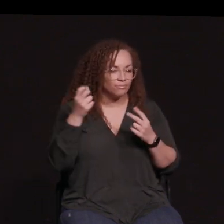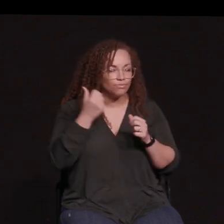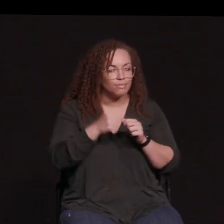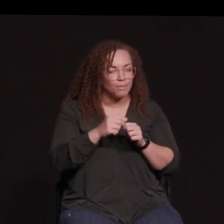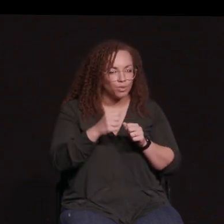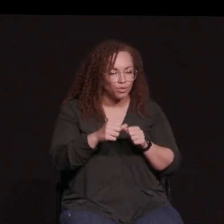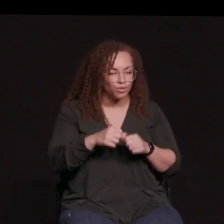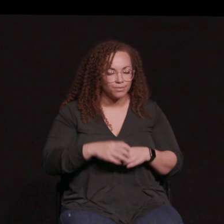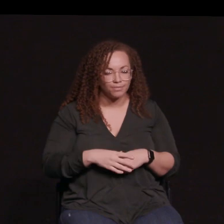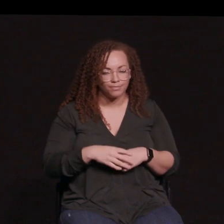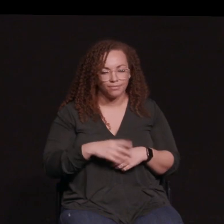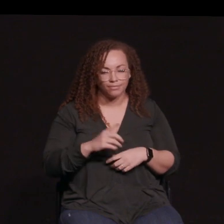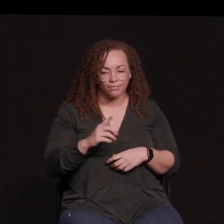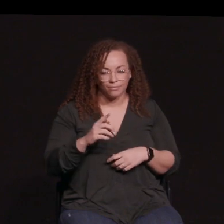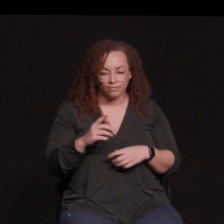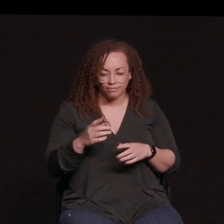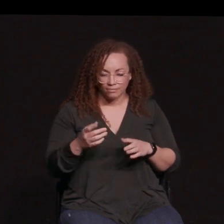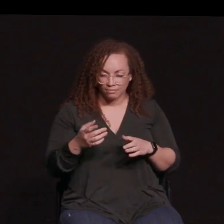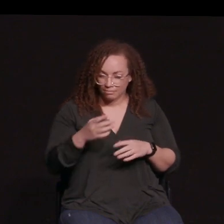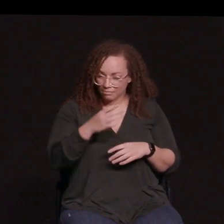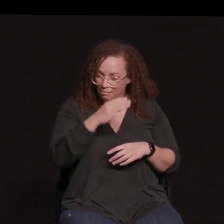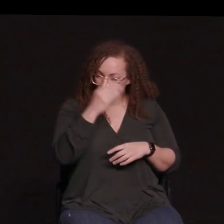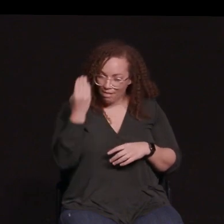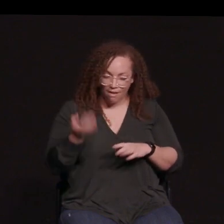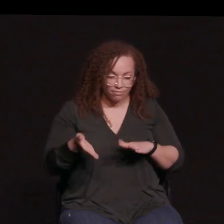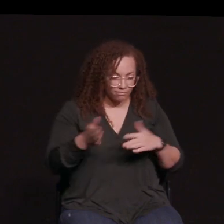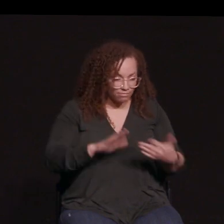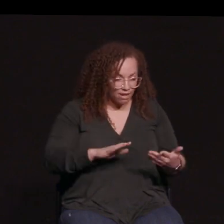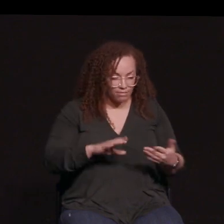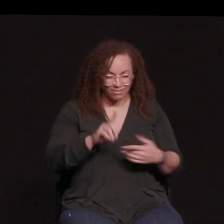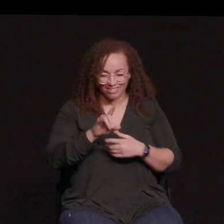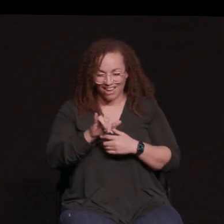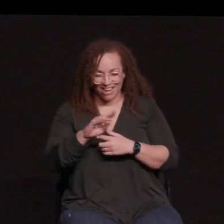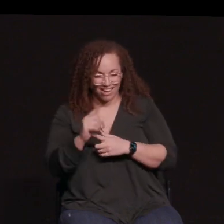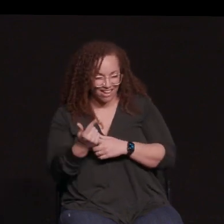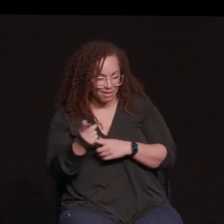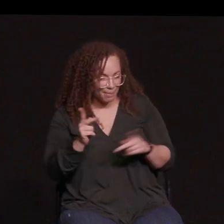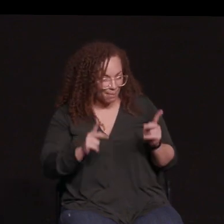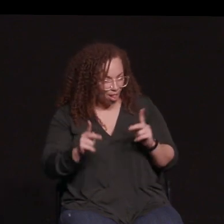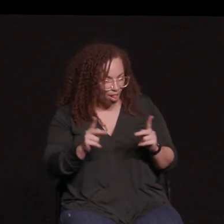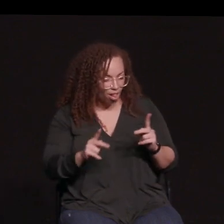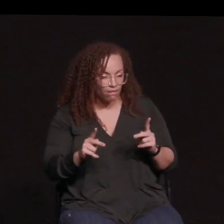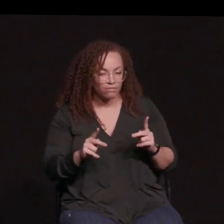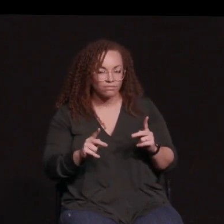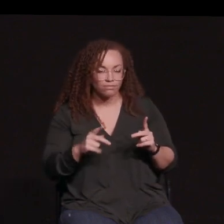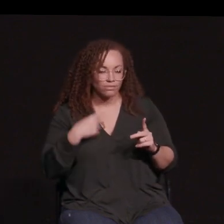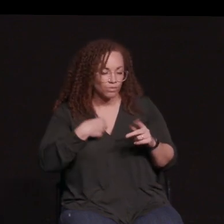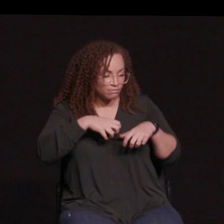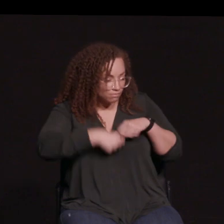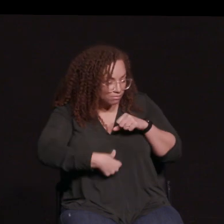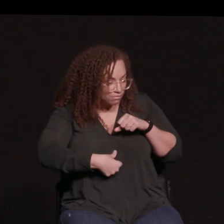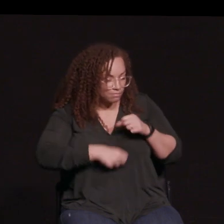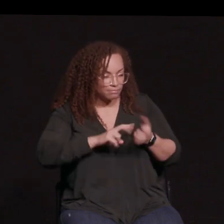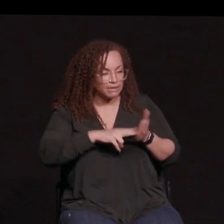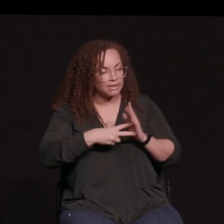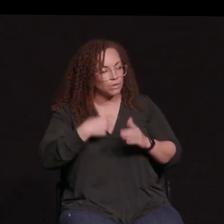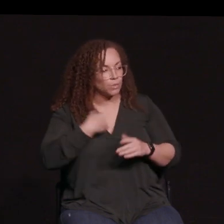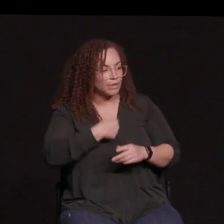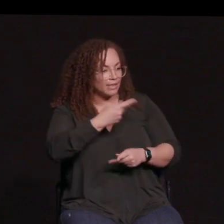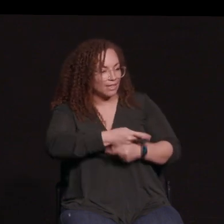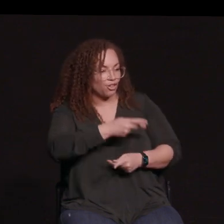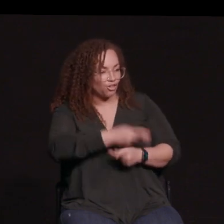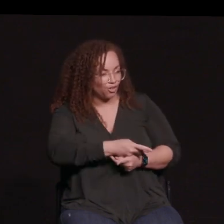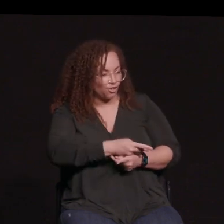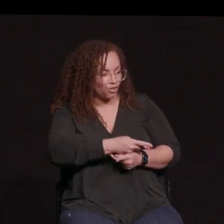When we grieve the Black dead and dying, we enact an urgent care for them. We profess a